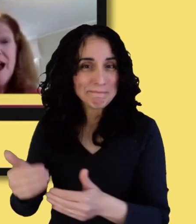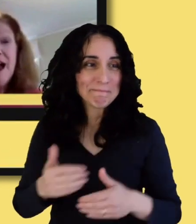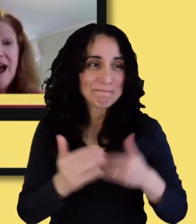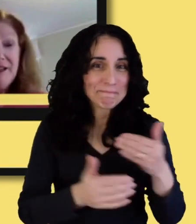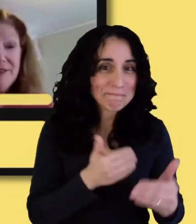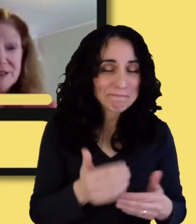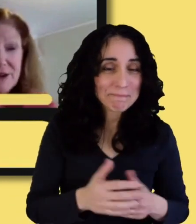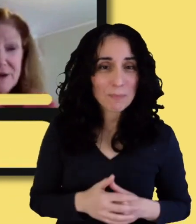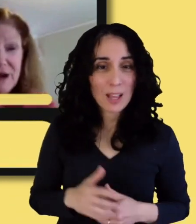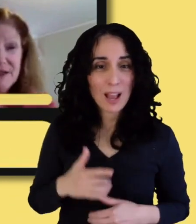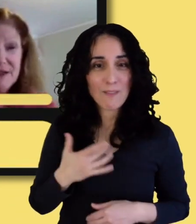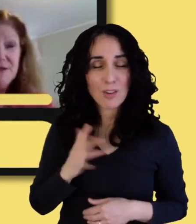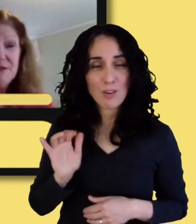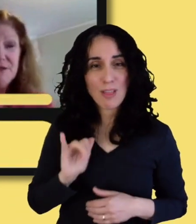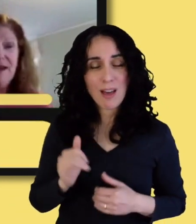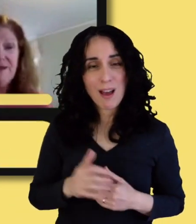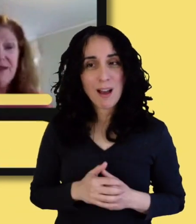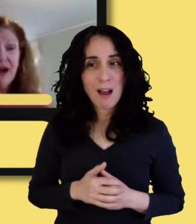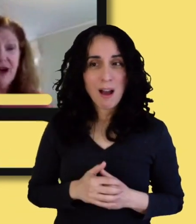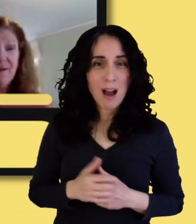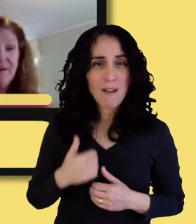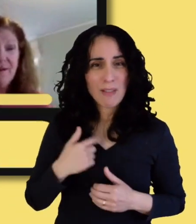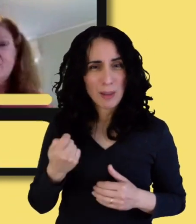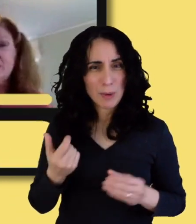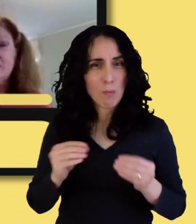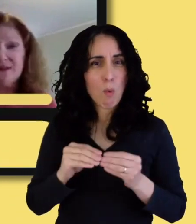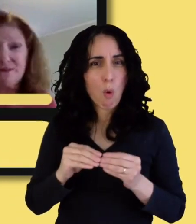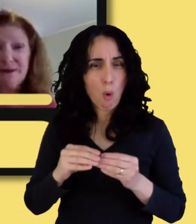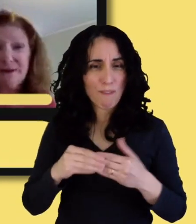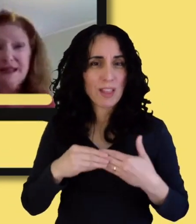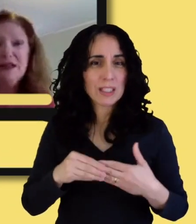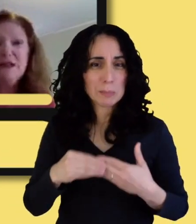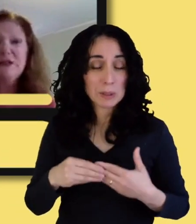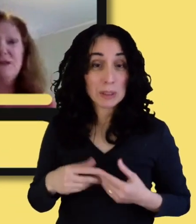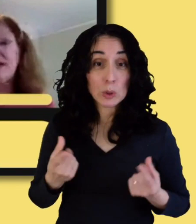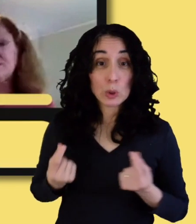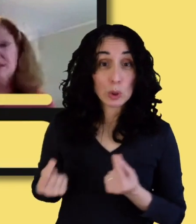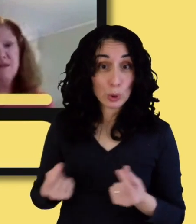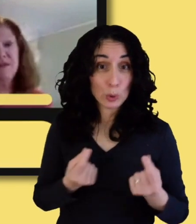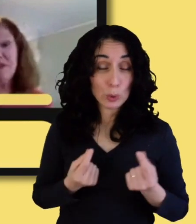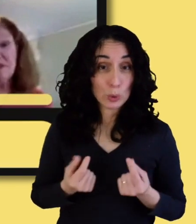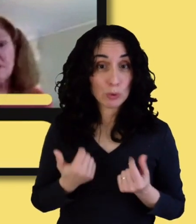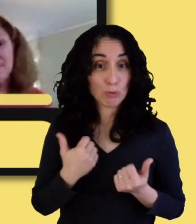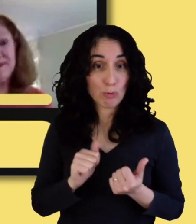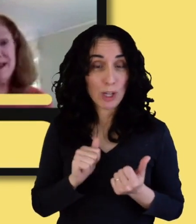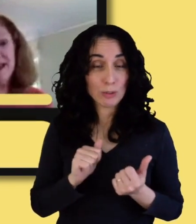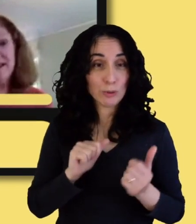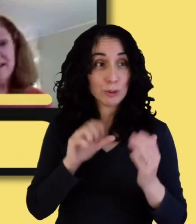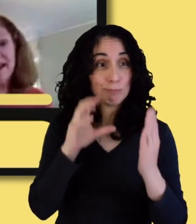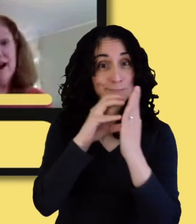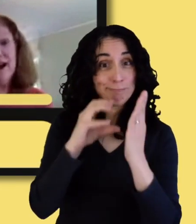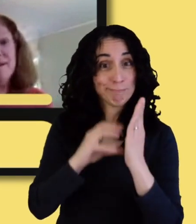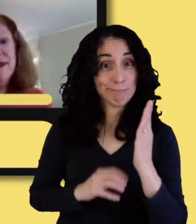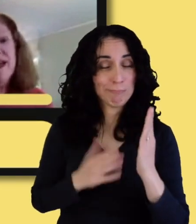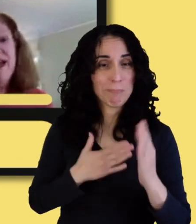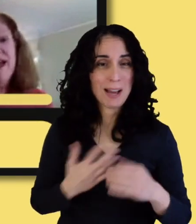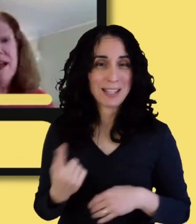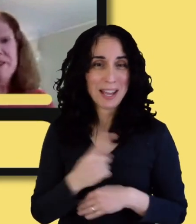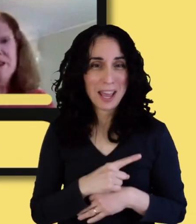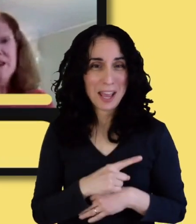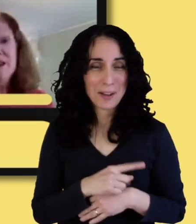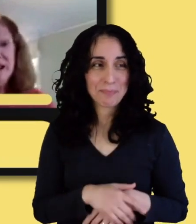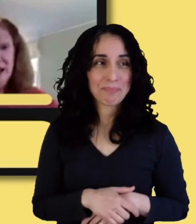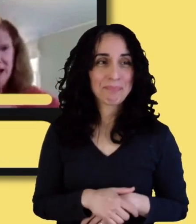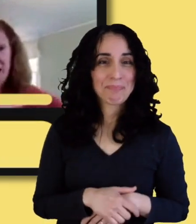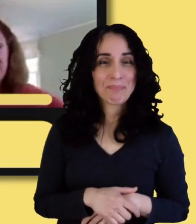So I feel as though I do have a little more flexibility. So what I tried to do is just chunk my day.